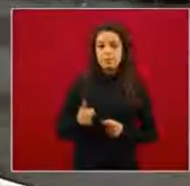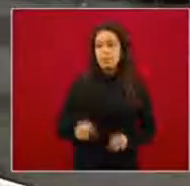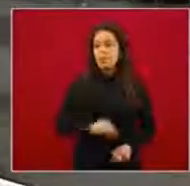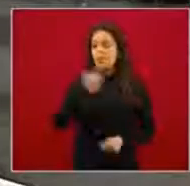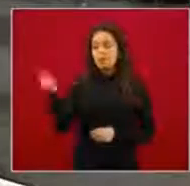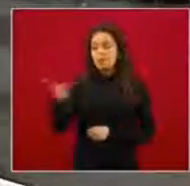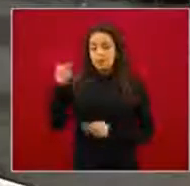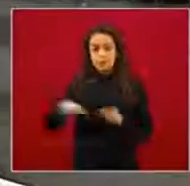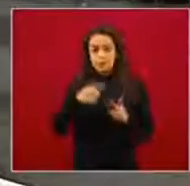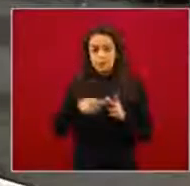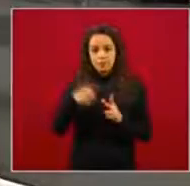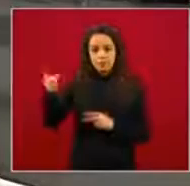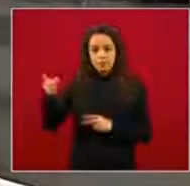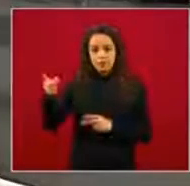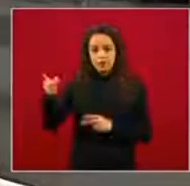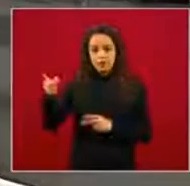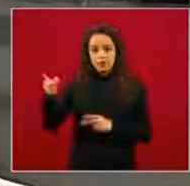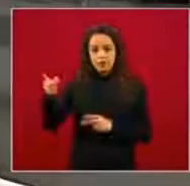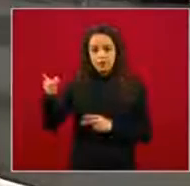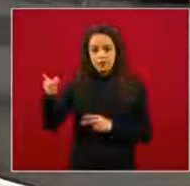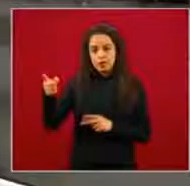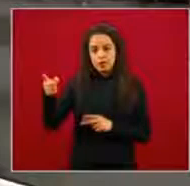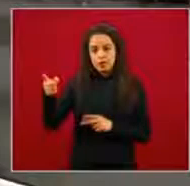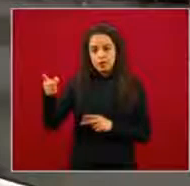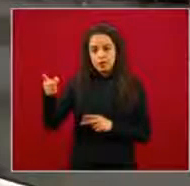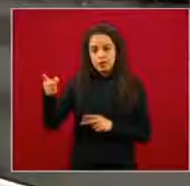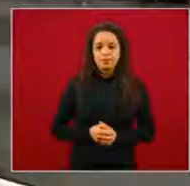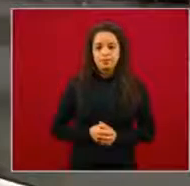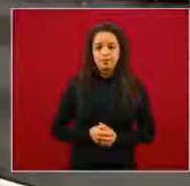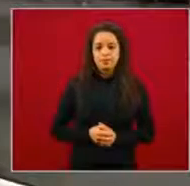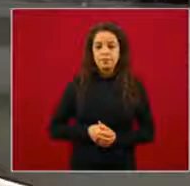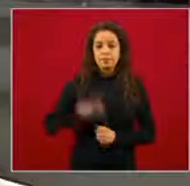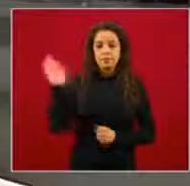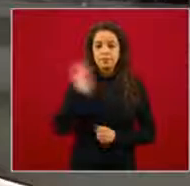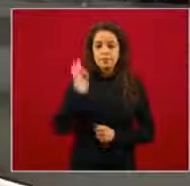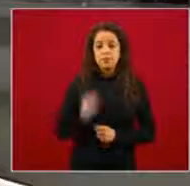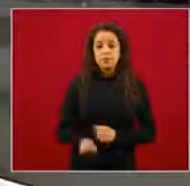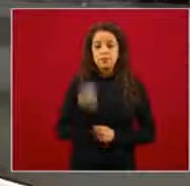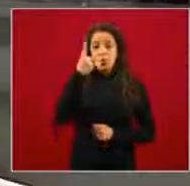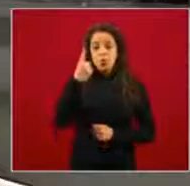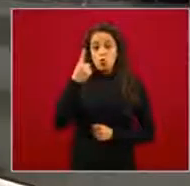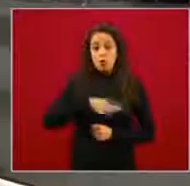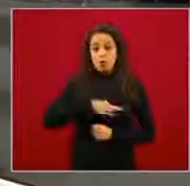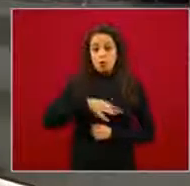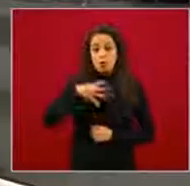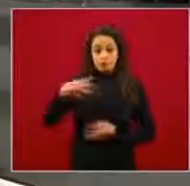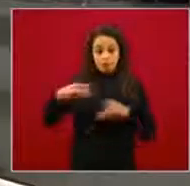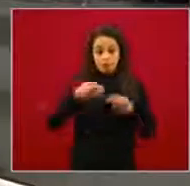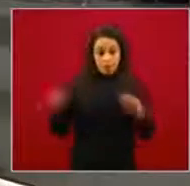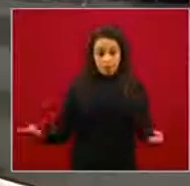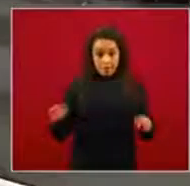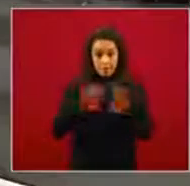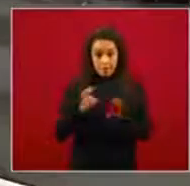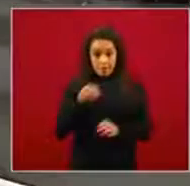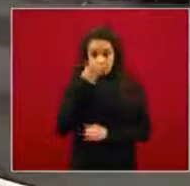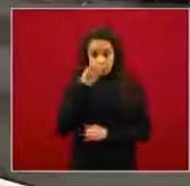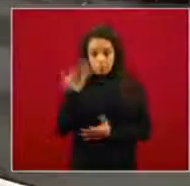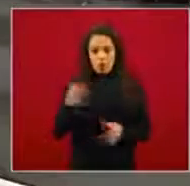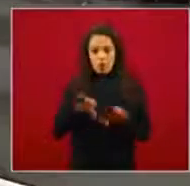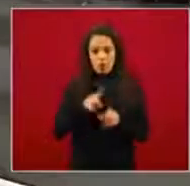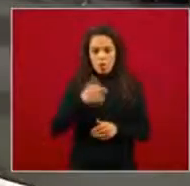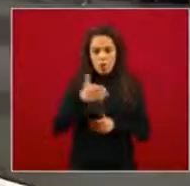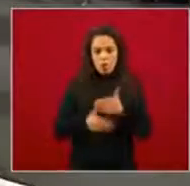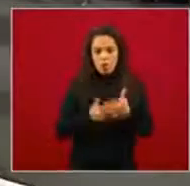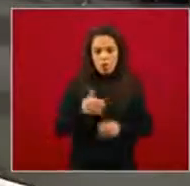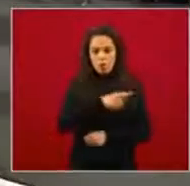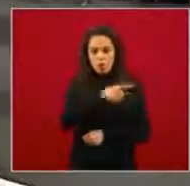For the Minister of Education, what is going to happen in the case someone is infected and the